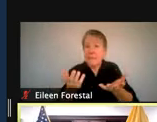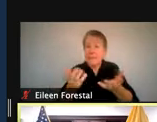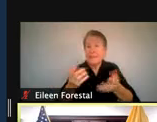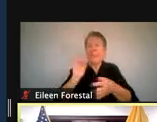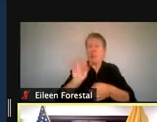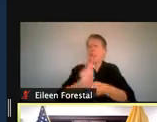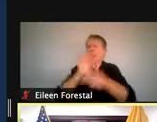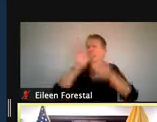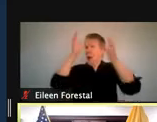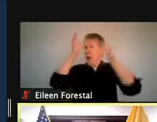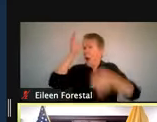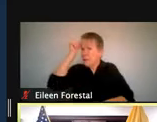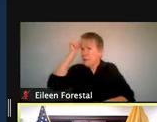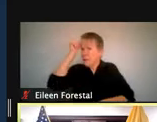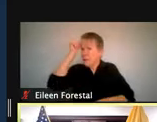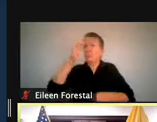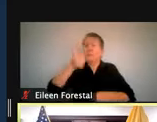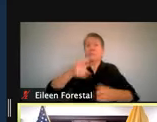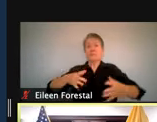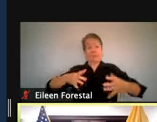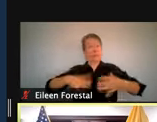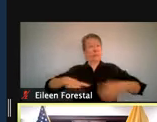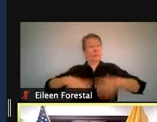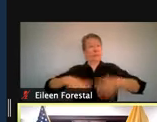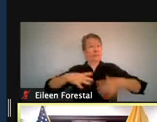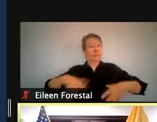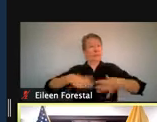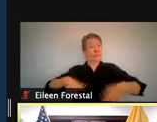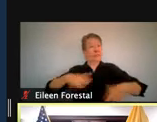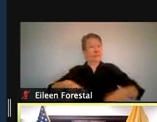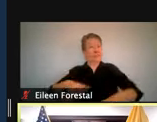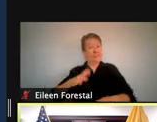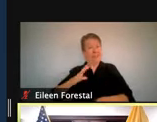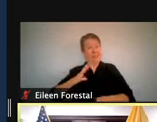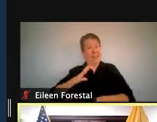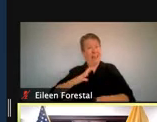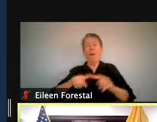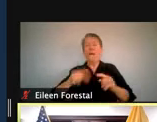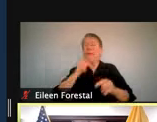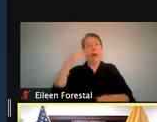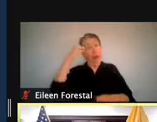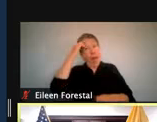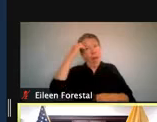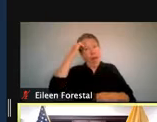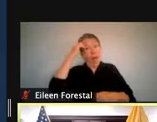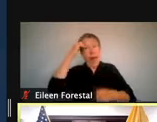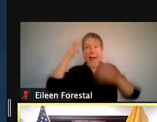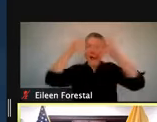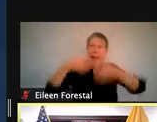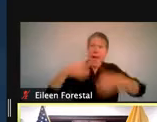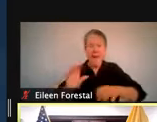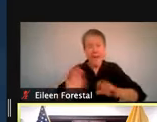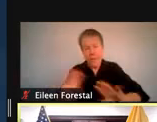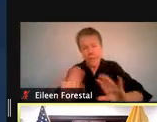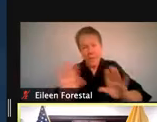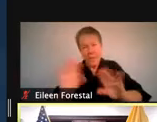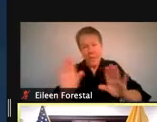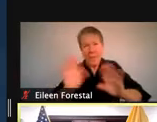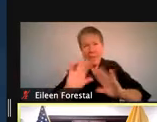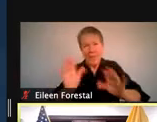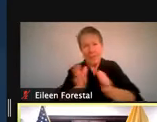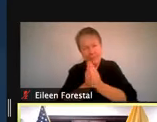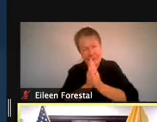as a knucklehead on Saturday night, we don't want anyone to act as one. So with that, whether it's Halloween or any other